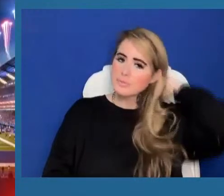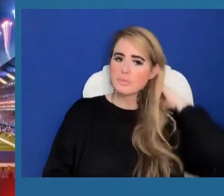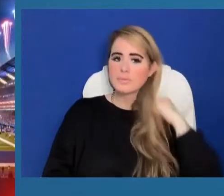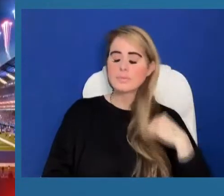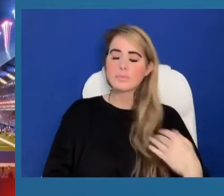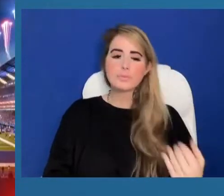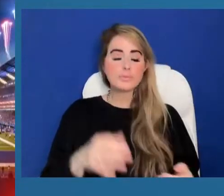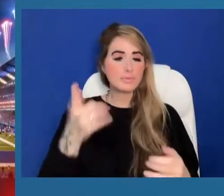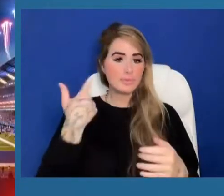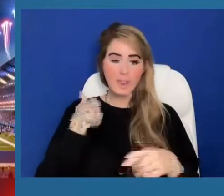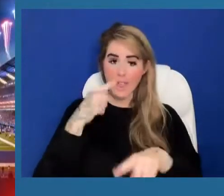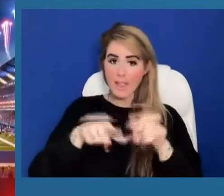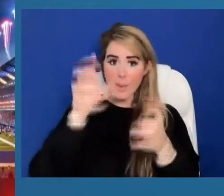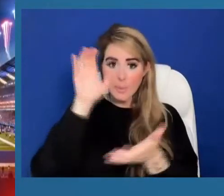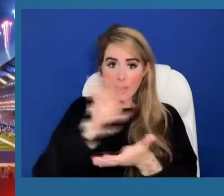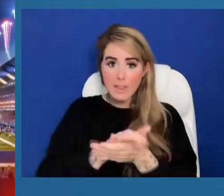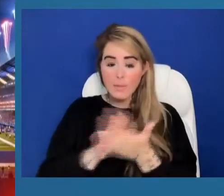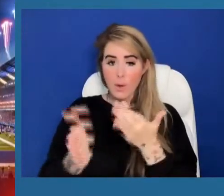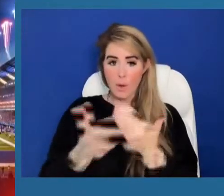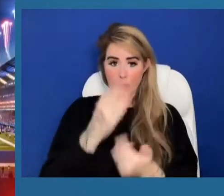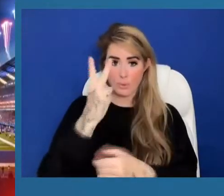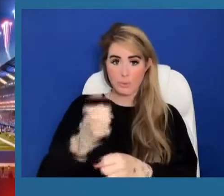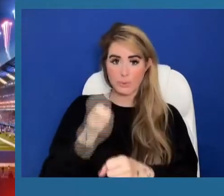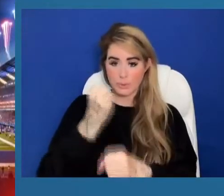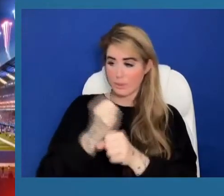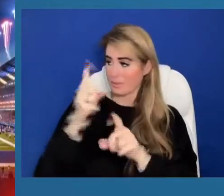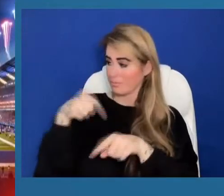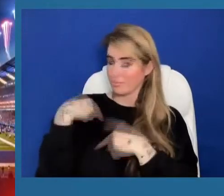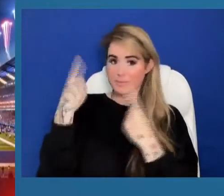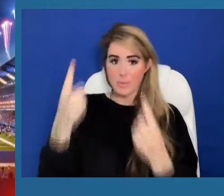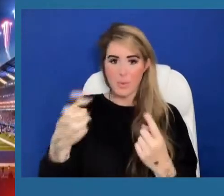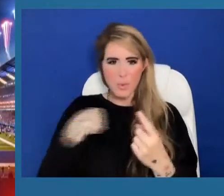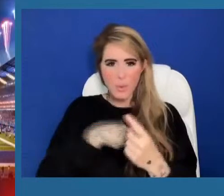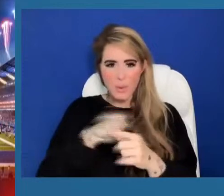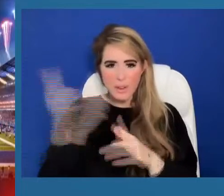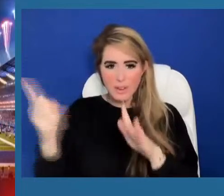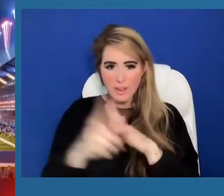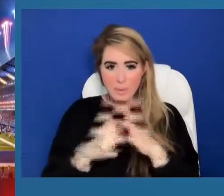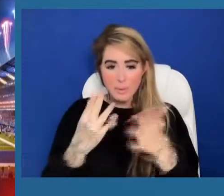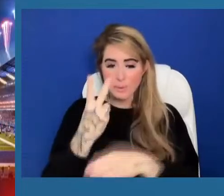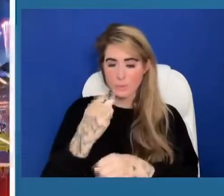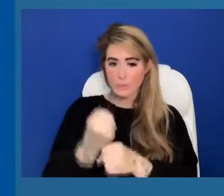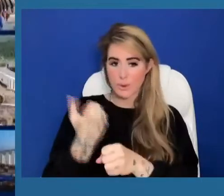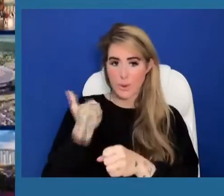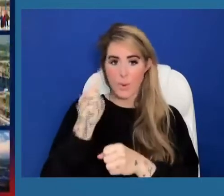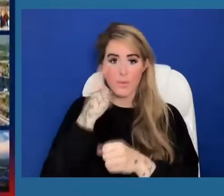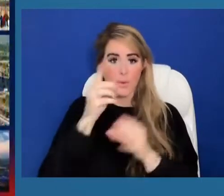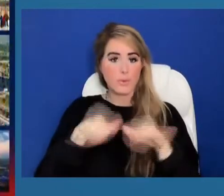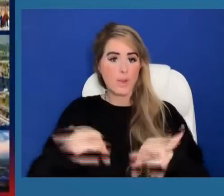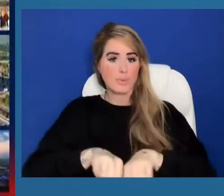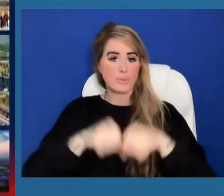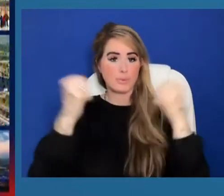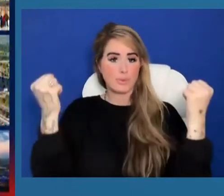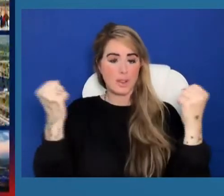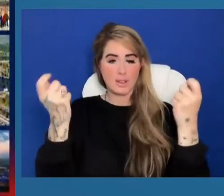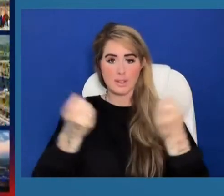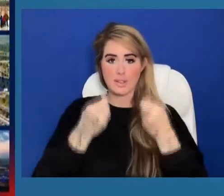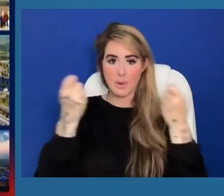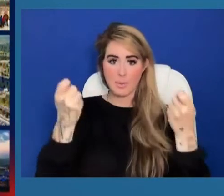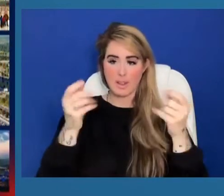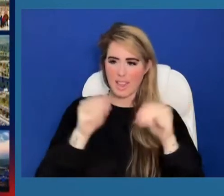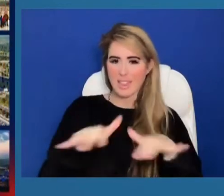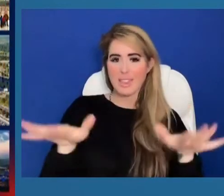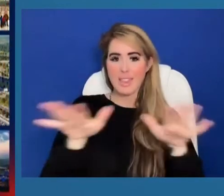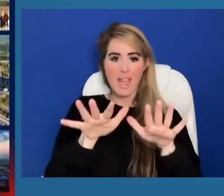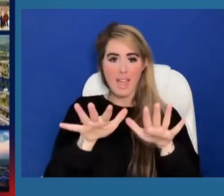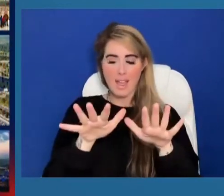I can't believe almost 2 years ago we were here for the groundbreaking ceremony, standing on a piece of land, excited about